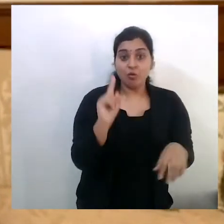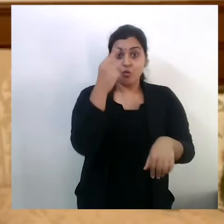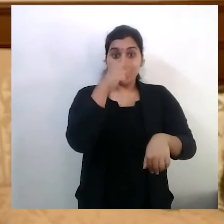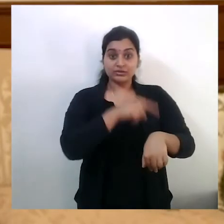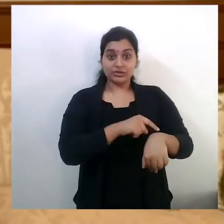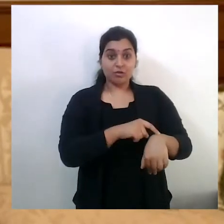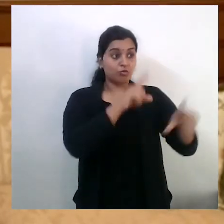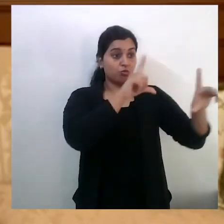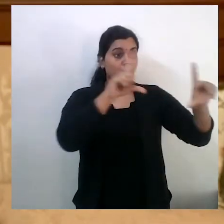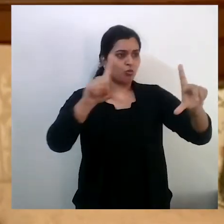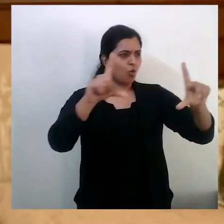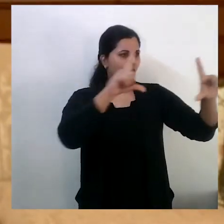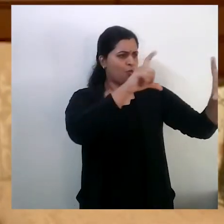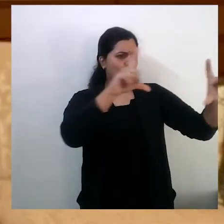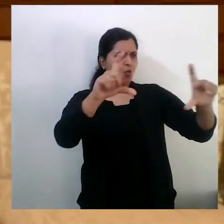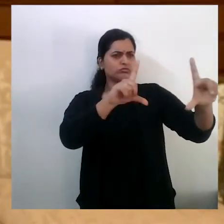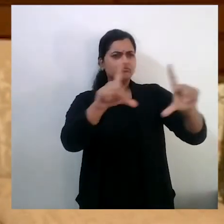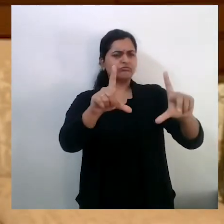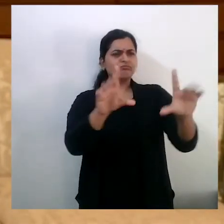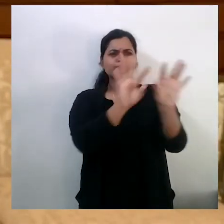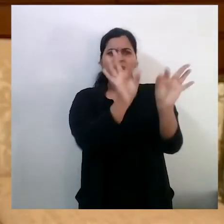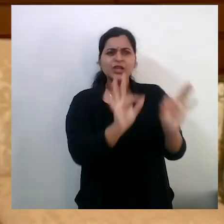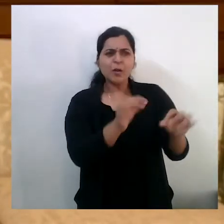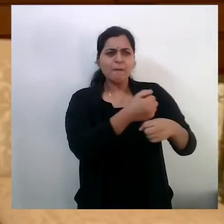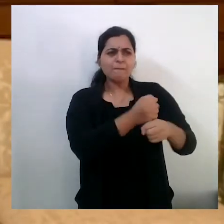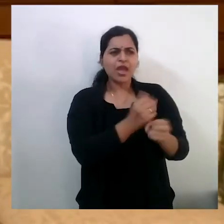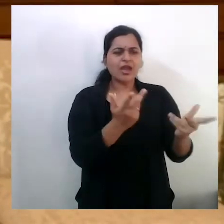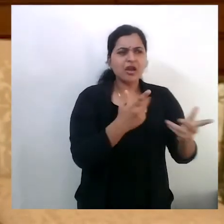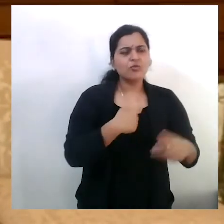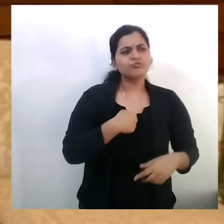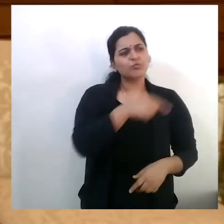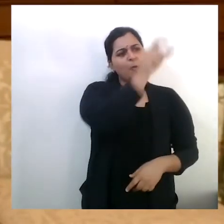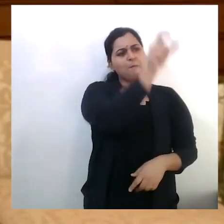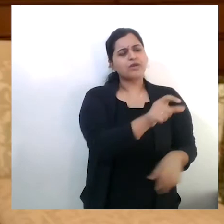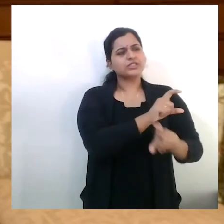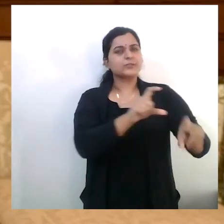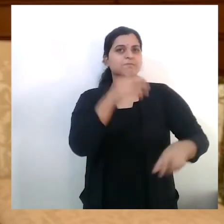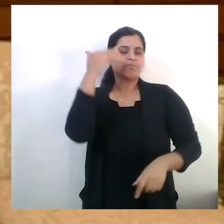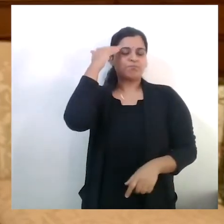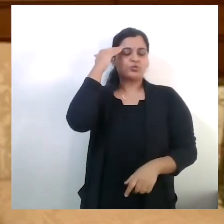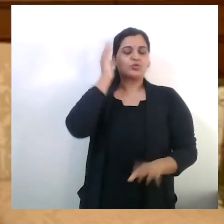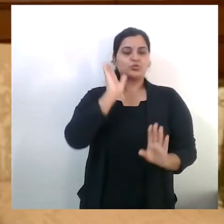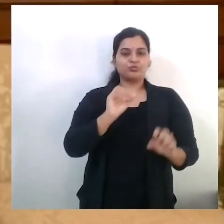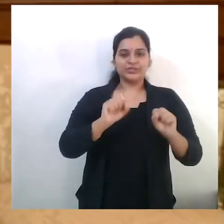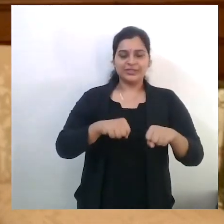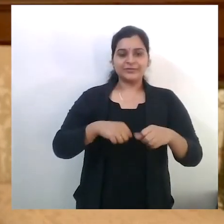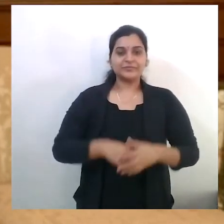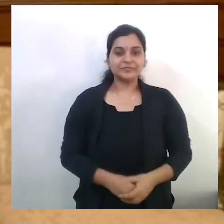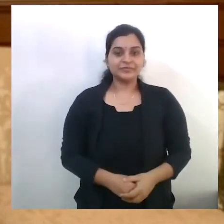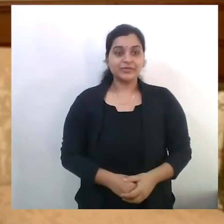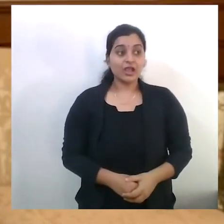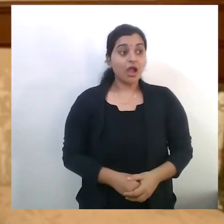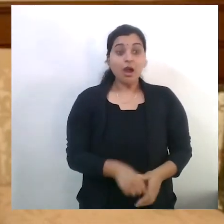first-class museum with multiple functionalities built into the initiative itself. He has not